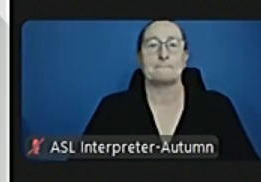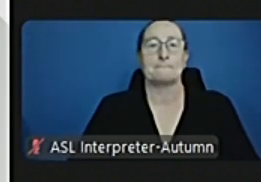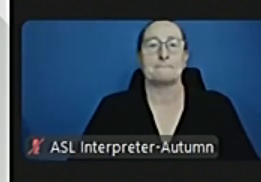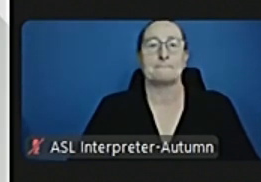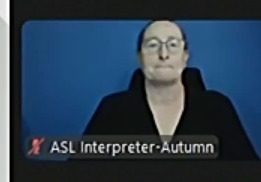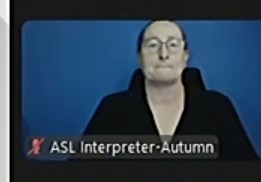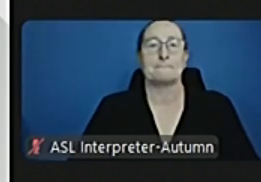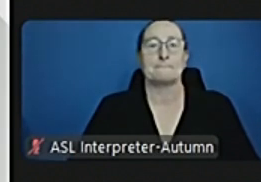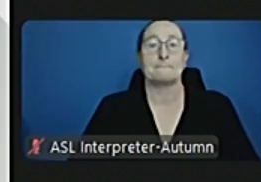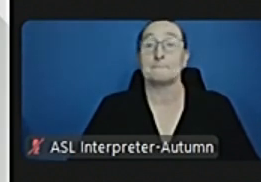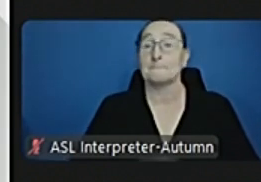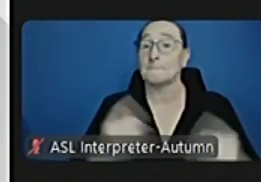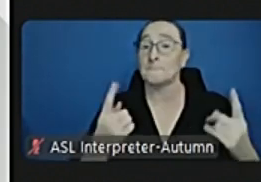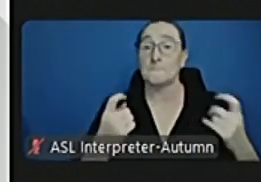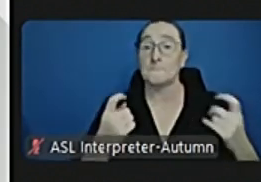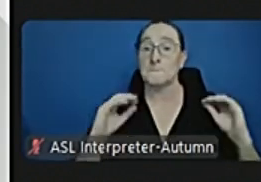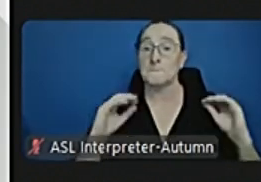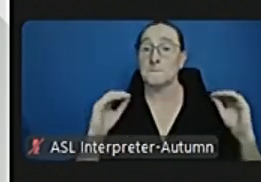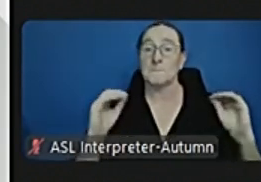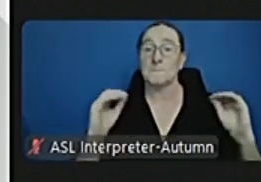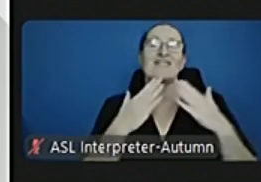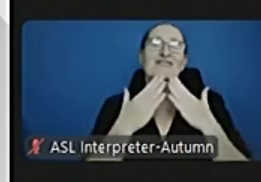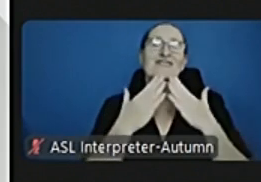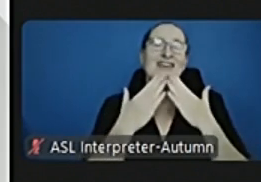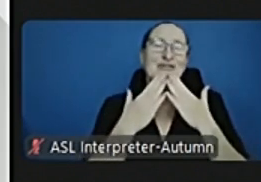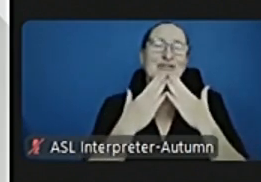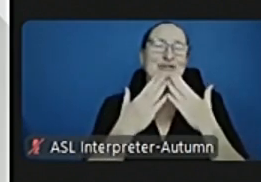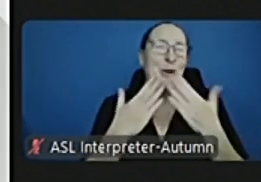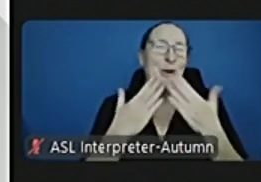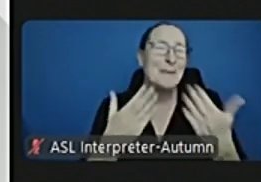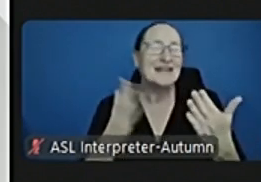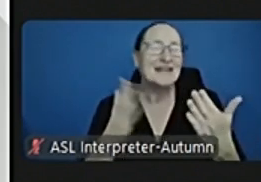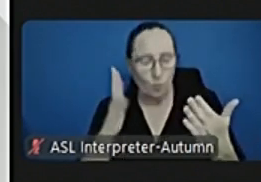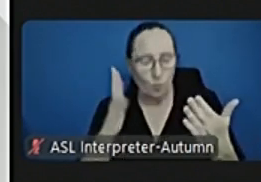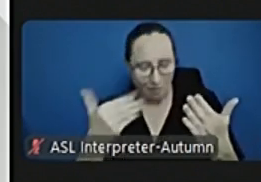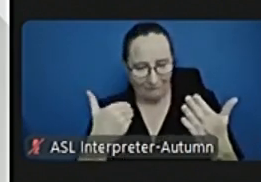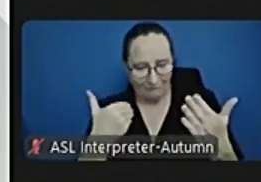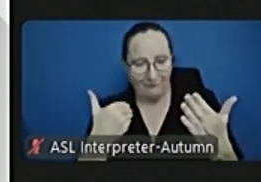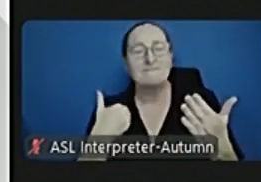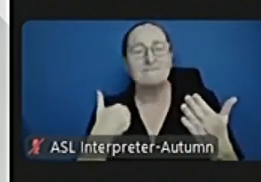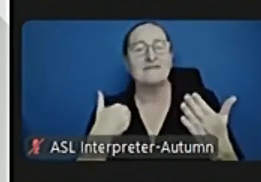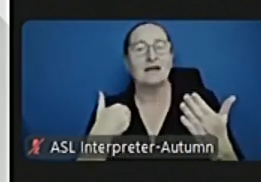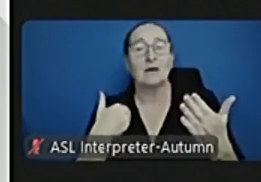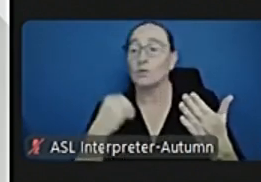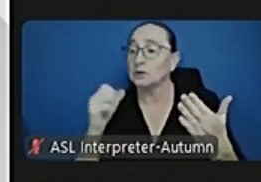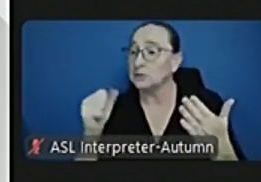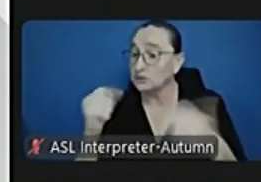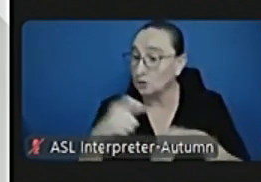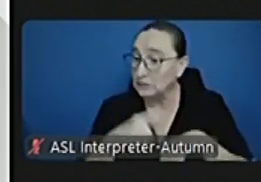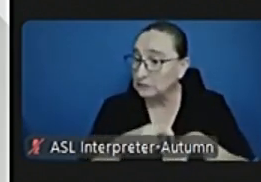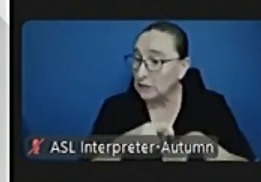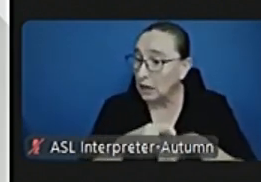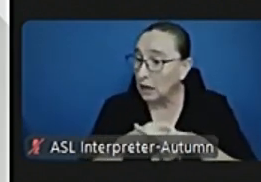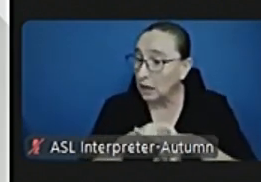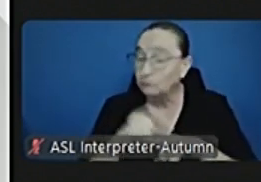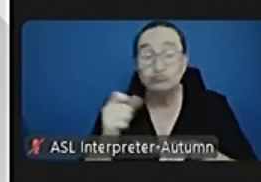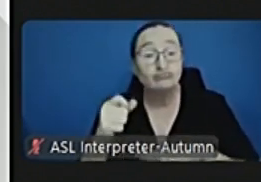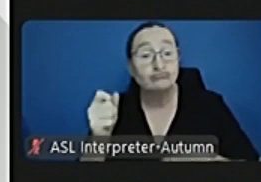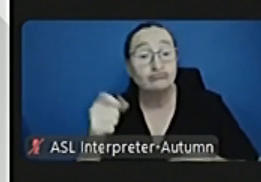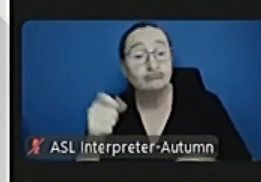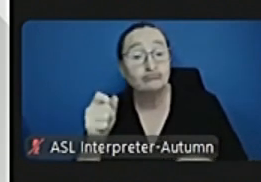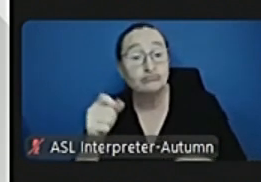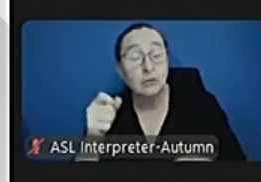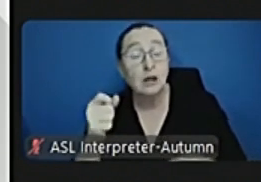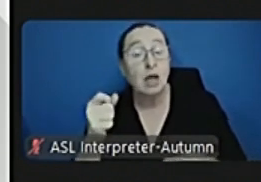No questions? Okay, thank you Great. so much. You're welcome. And we will have oh, yes, sir? Is there time? Please. Yes. Please. This may be